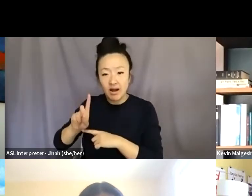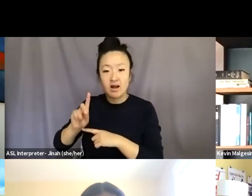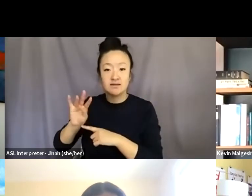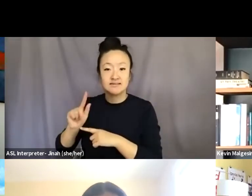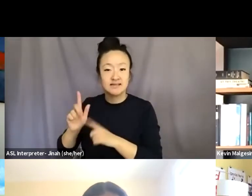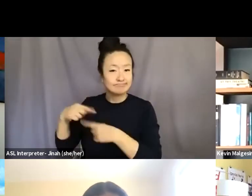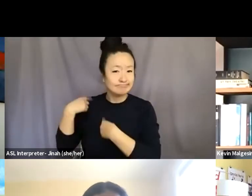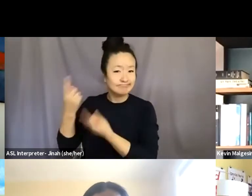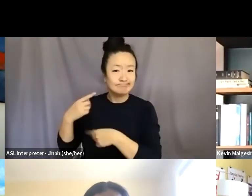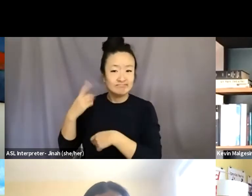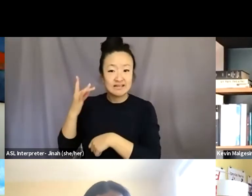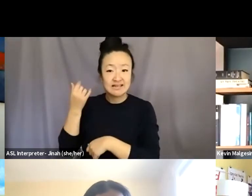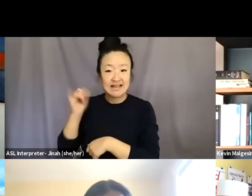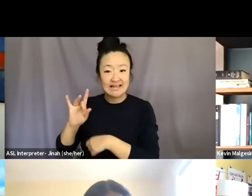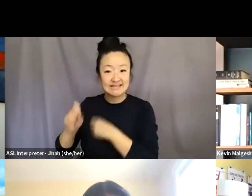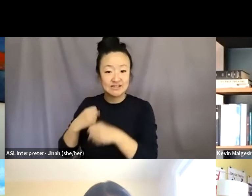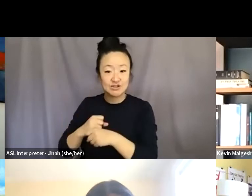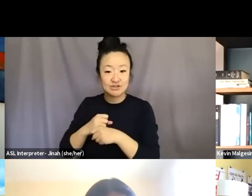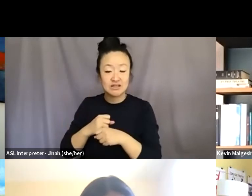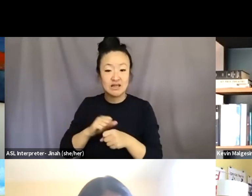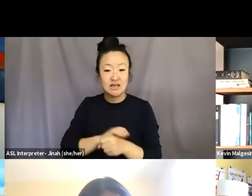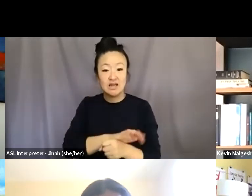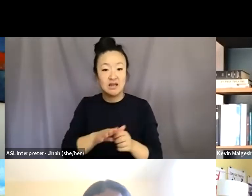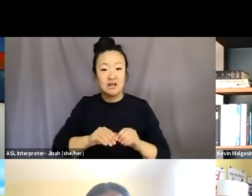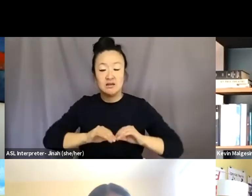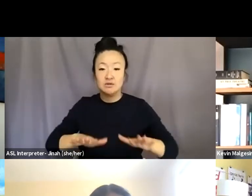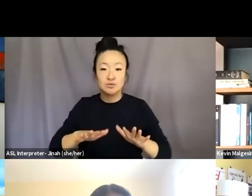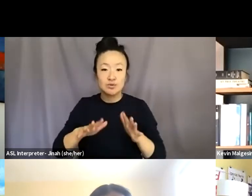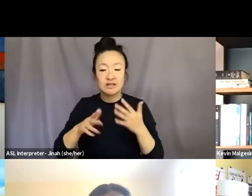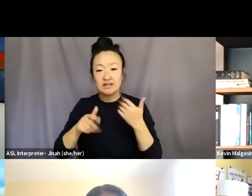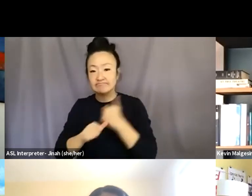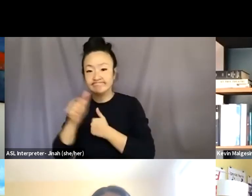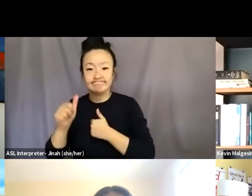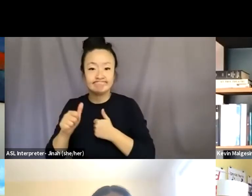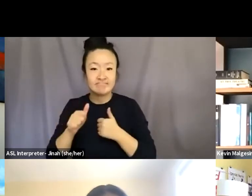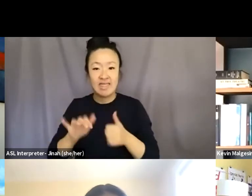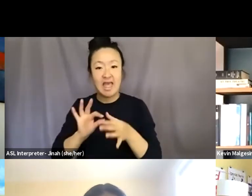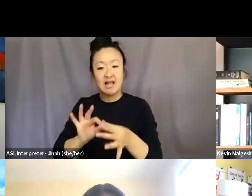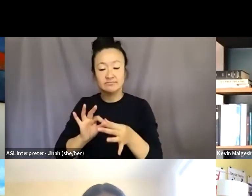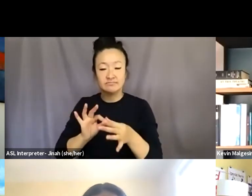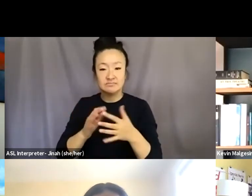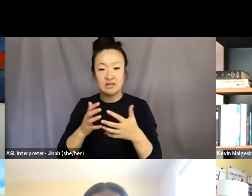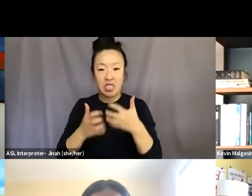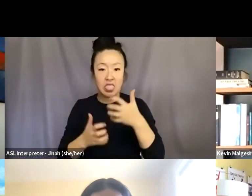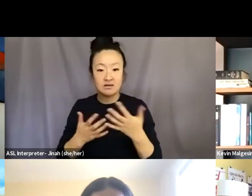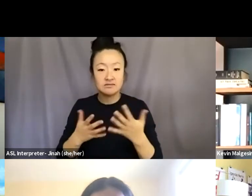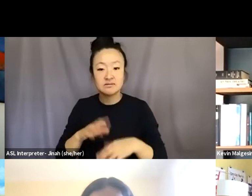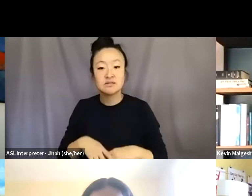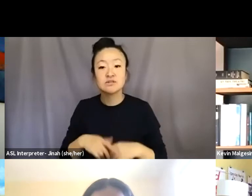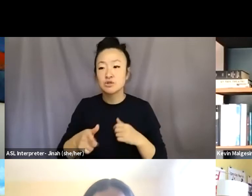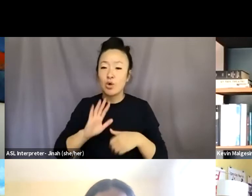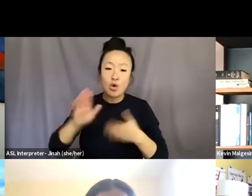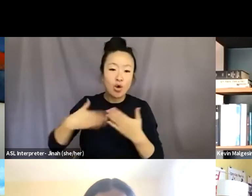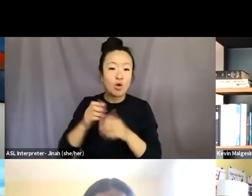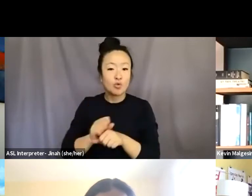And the pandemic is kind of a threat to it. All the work we have done to bring the community together, there's